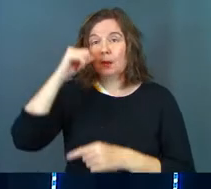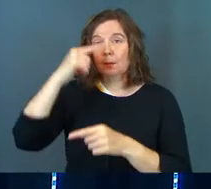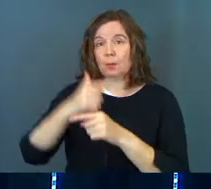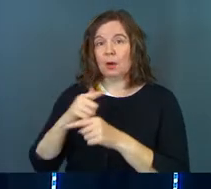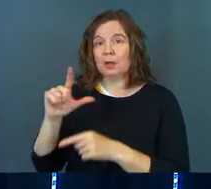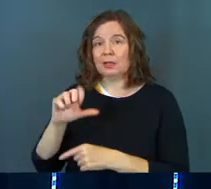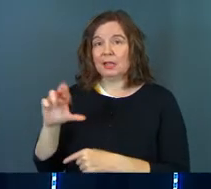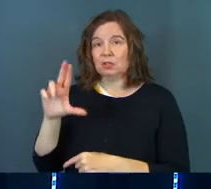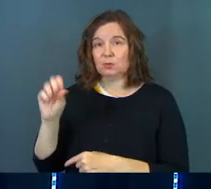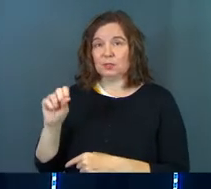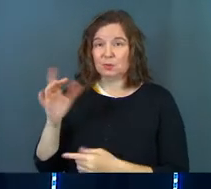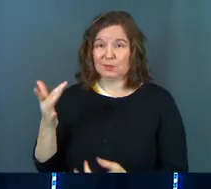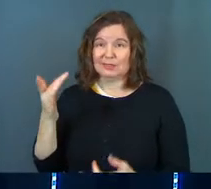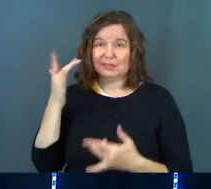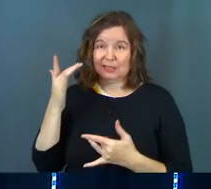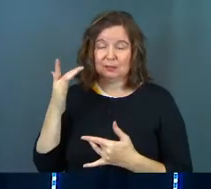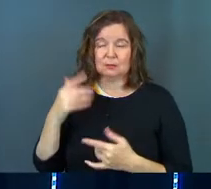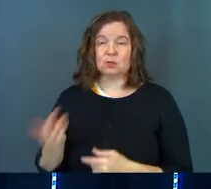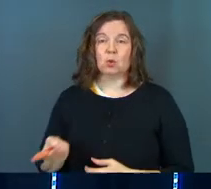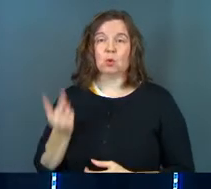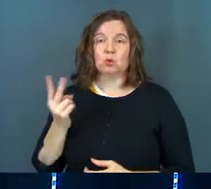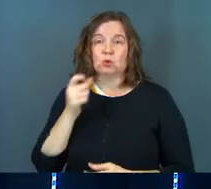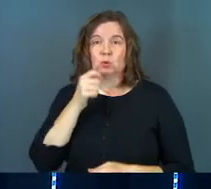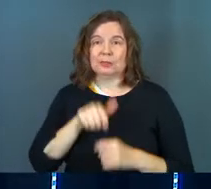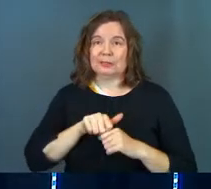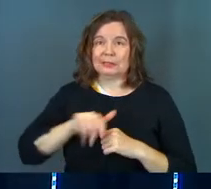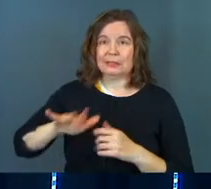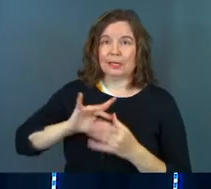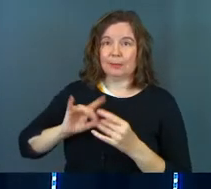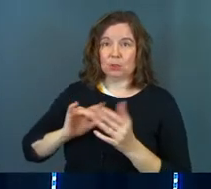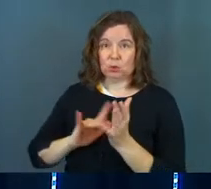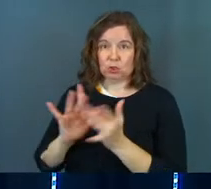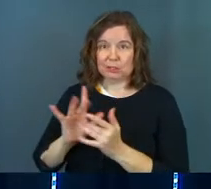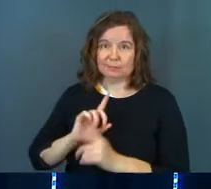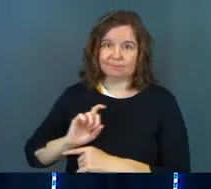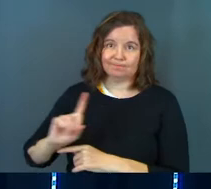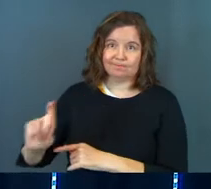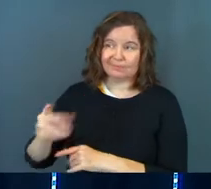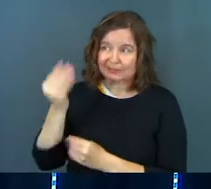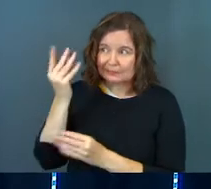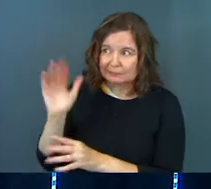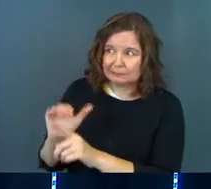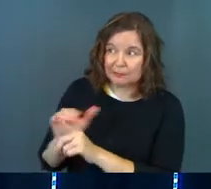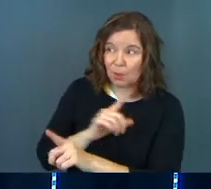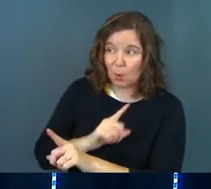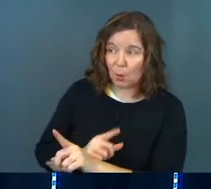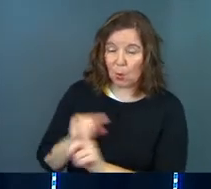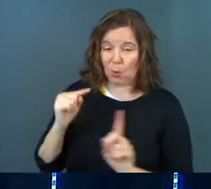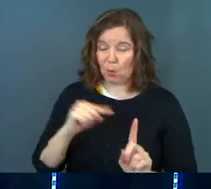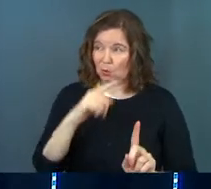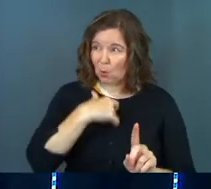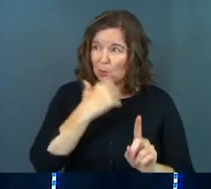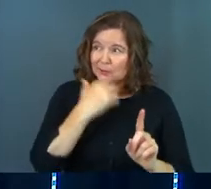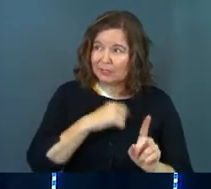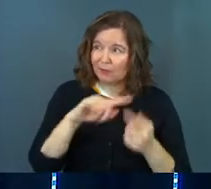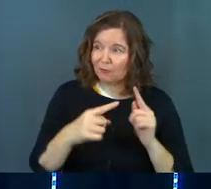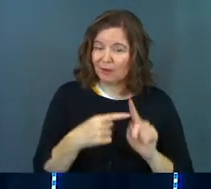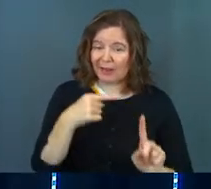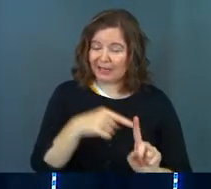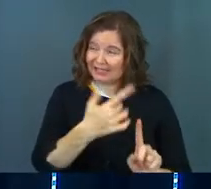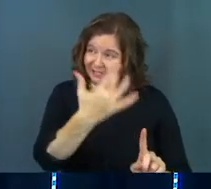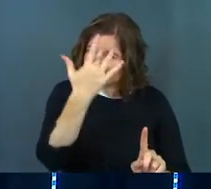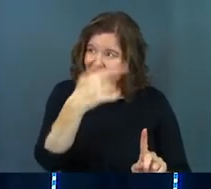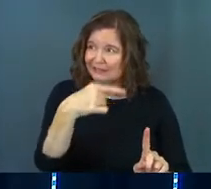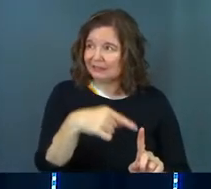brother Lazarus was sick. And so the two sisters sent a message to Jesus telling him, Lord, your dear friend